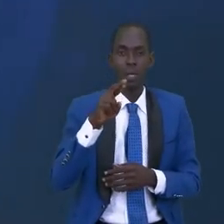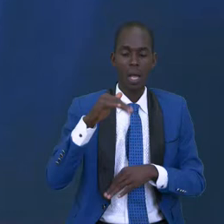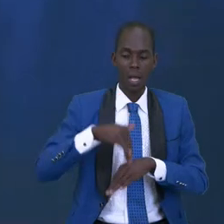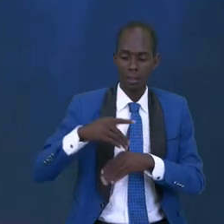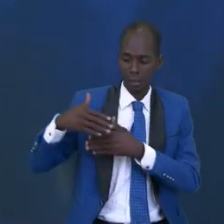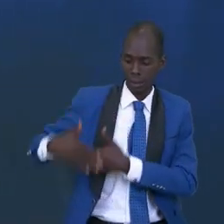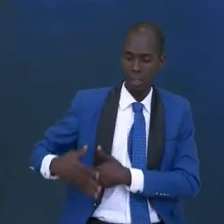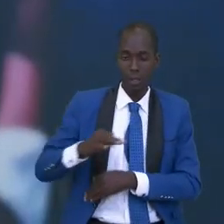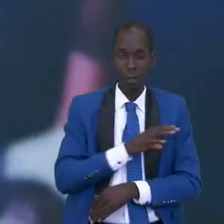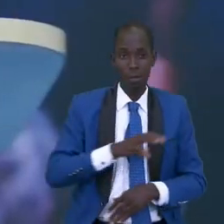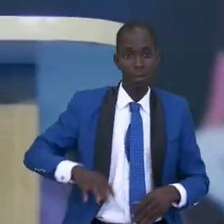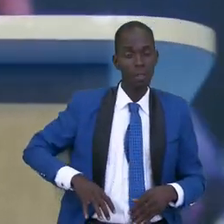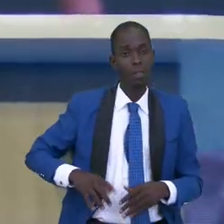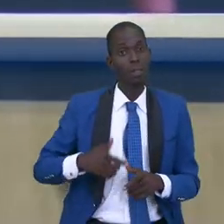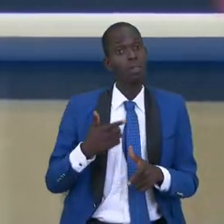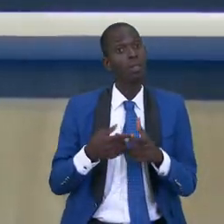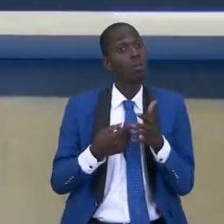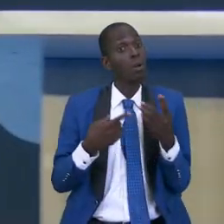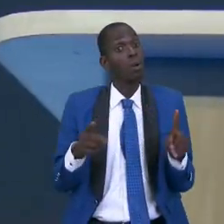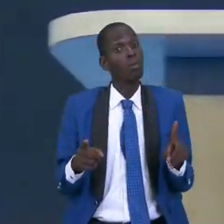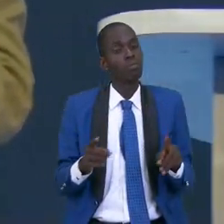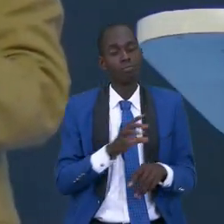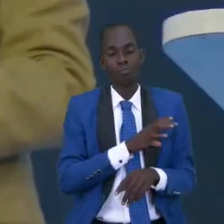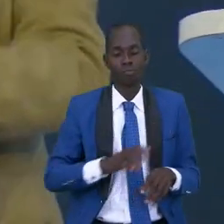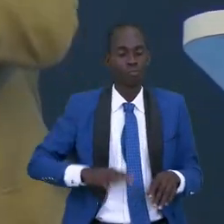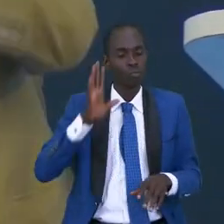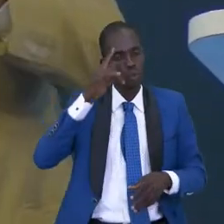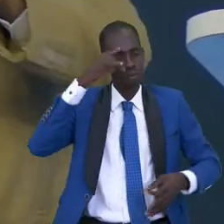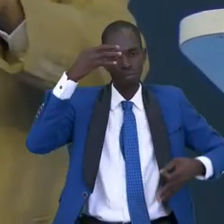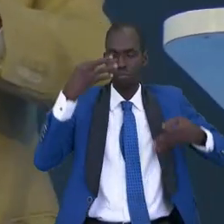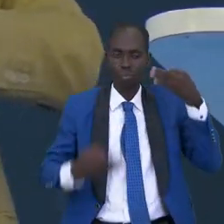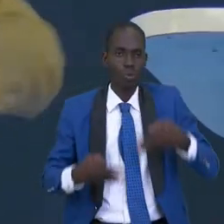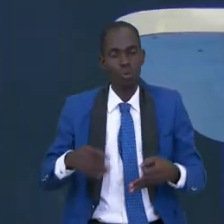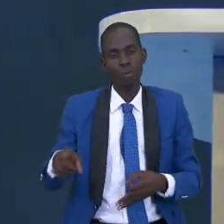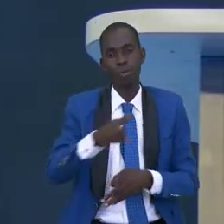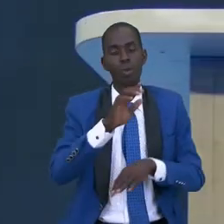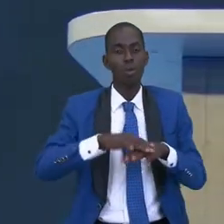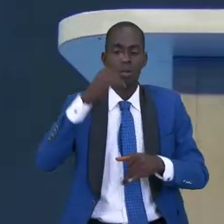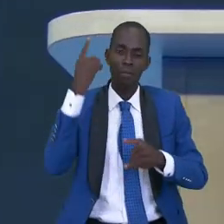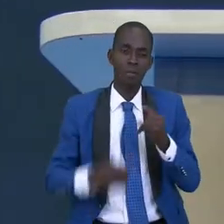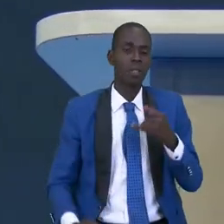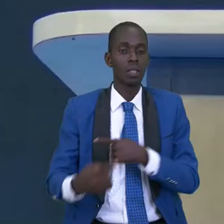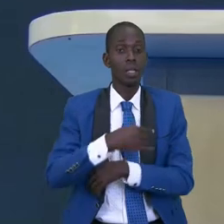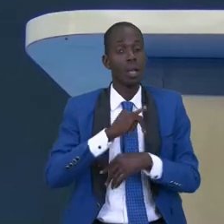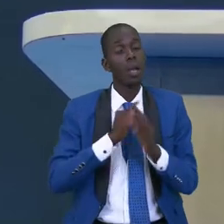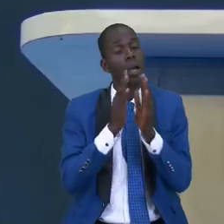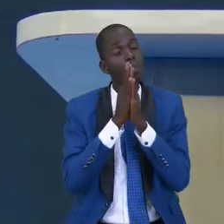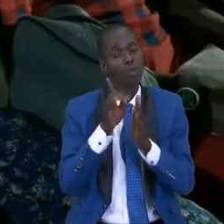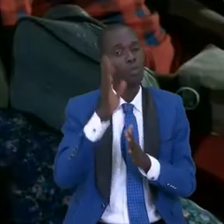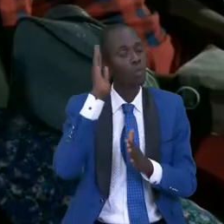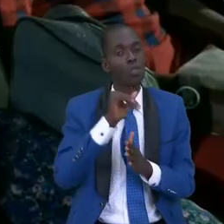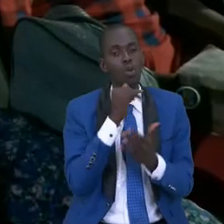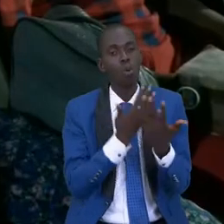He will then judge on the final day. I pray you'll not wait till the day of